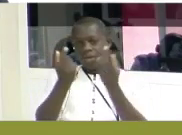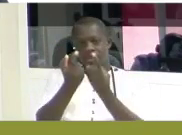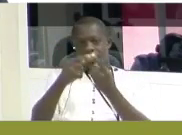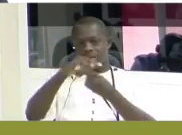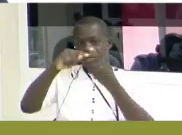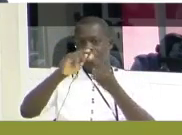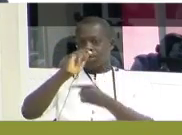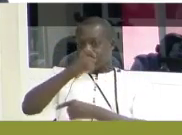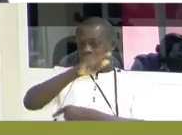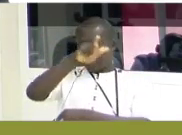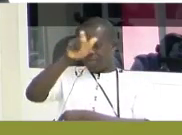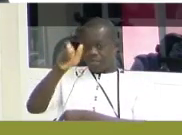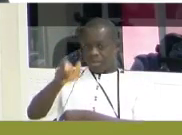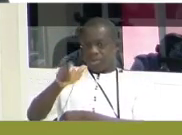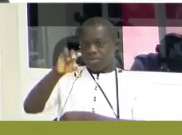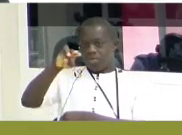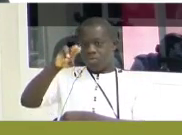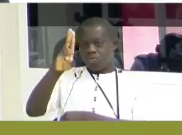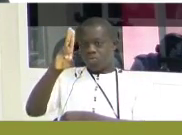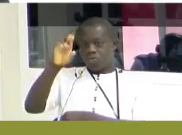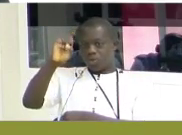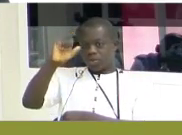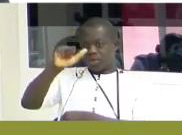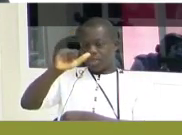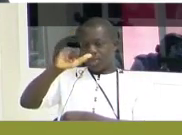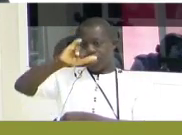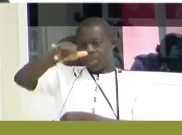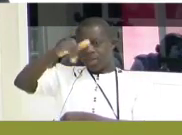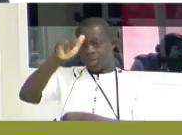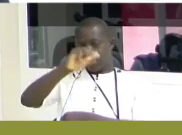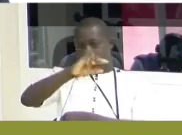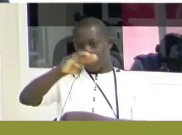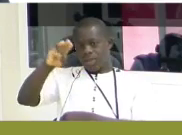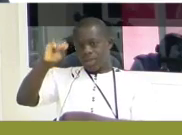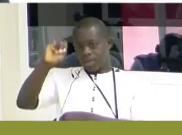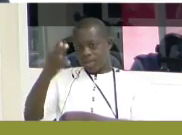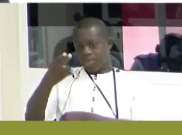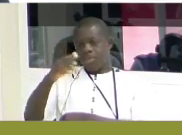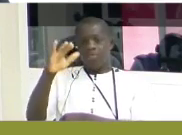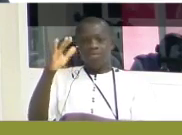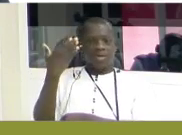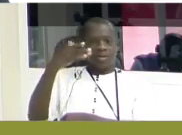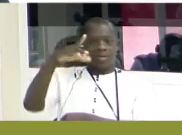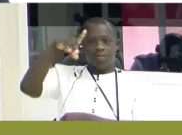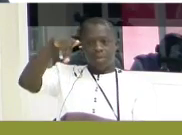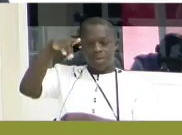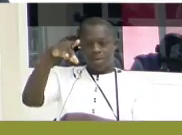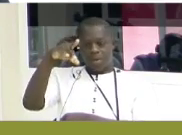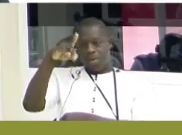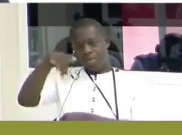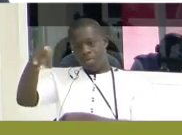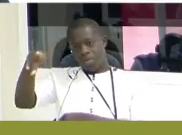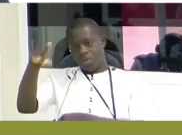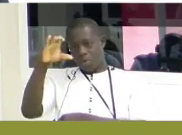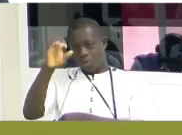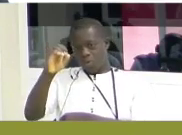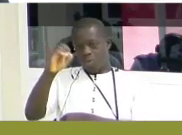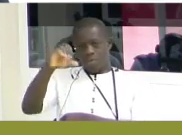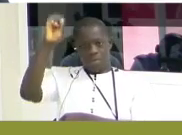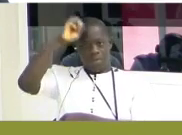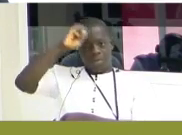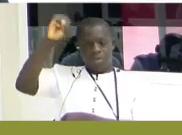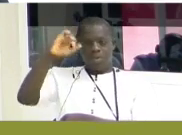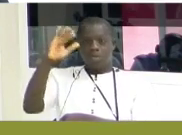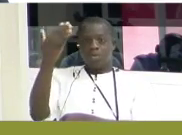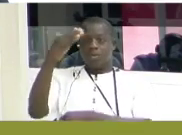officer to the president. Because at that time, Musa was the PPO to the president. He was